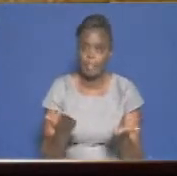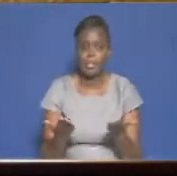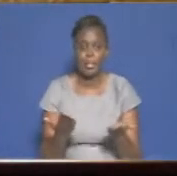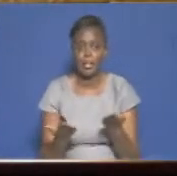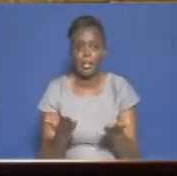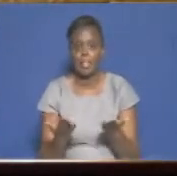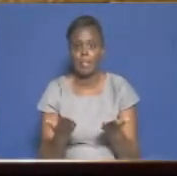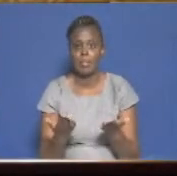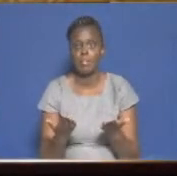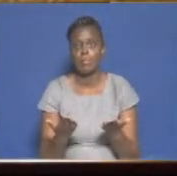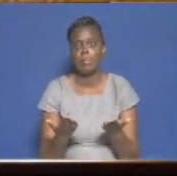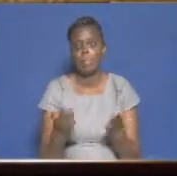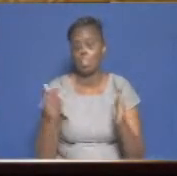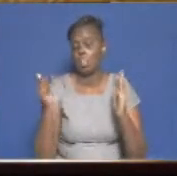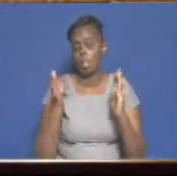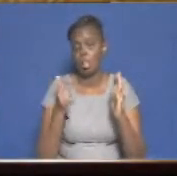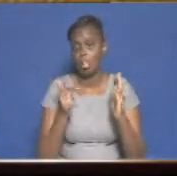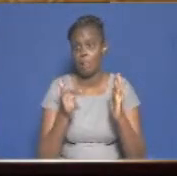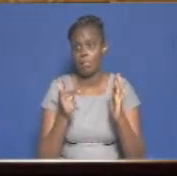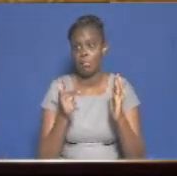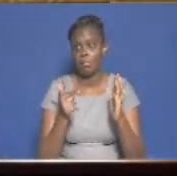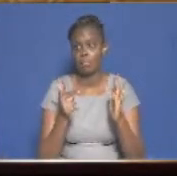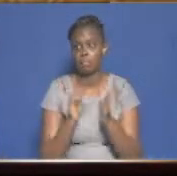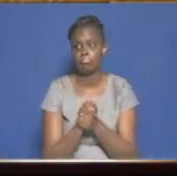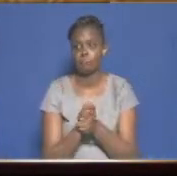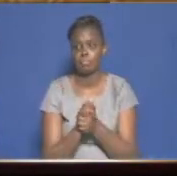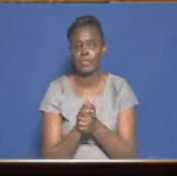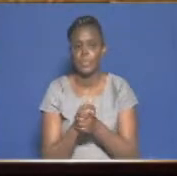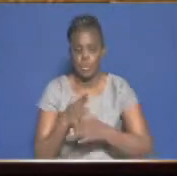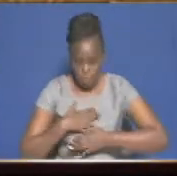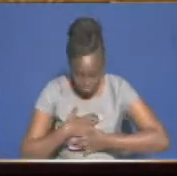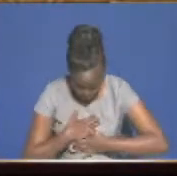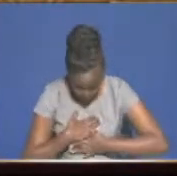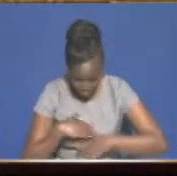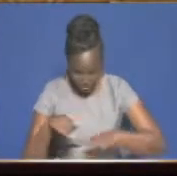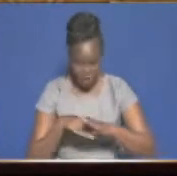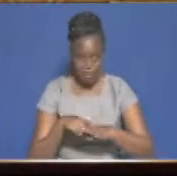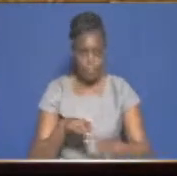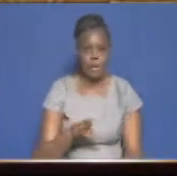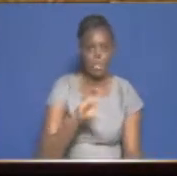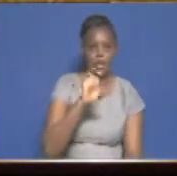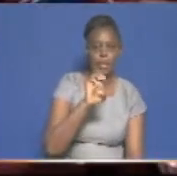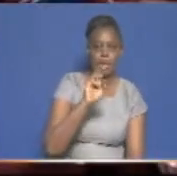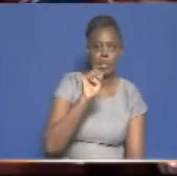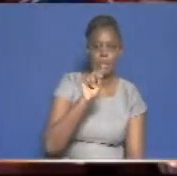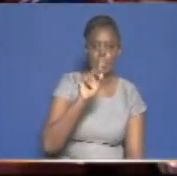it's not something that is found on the streets. Member for Endebis.